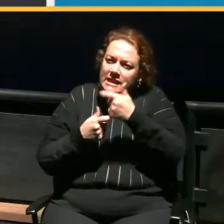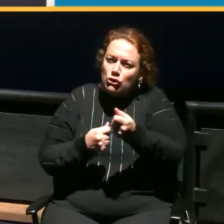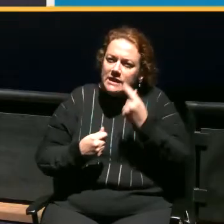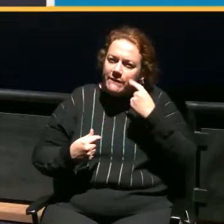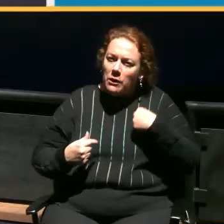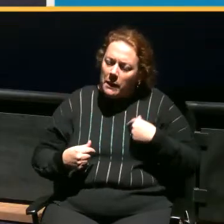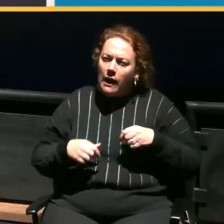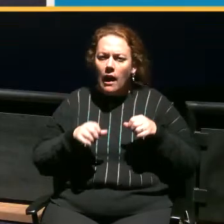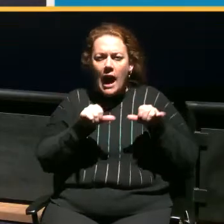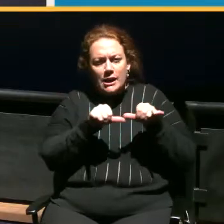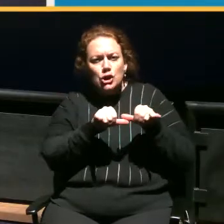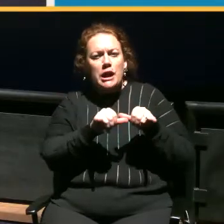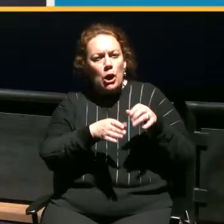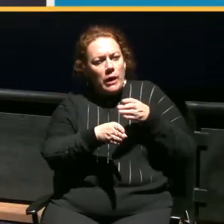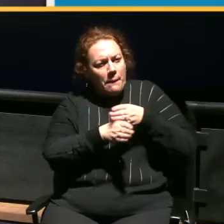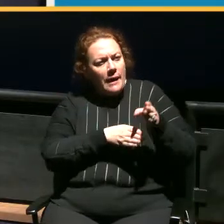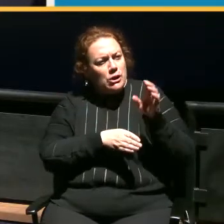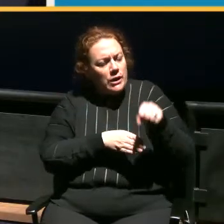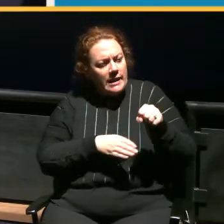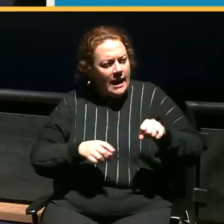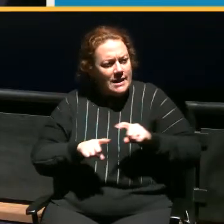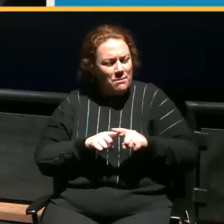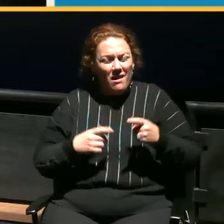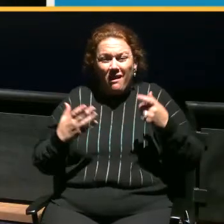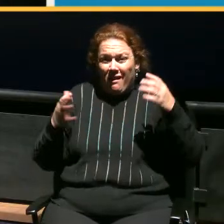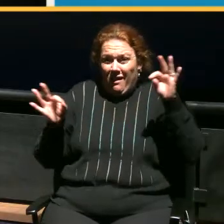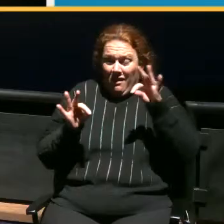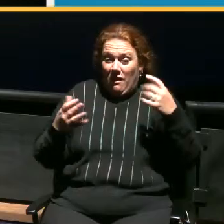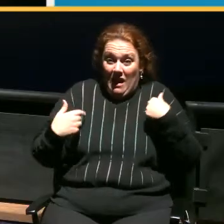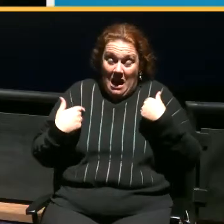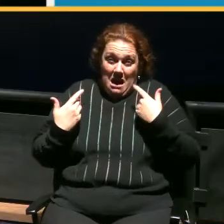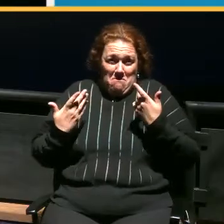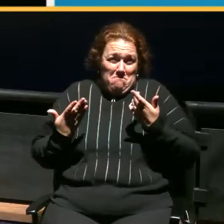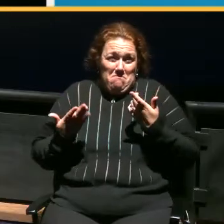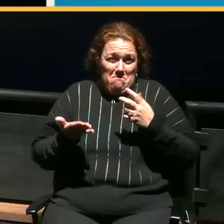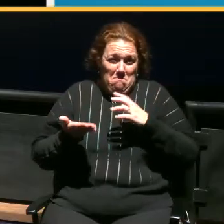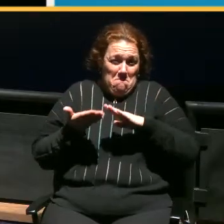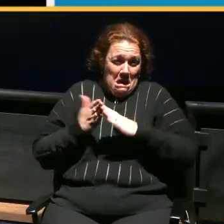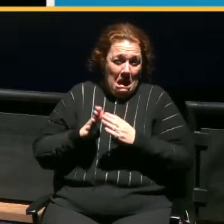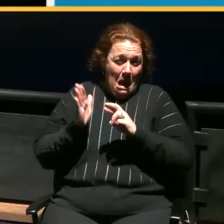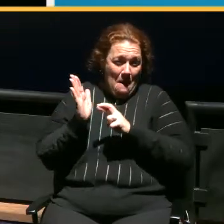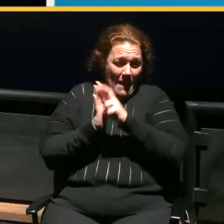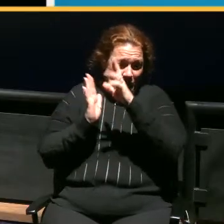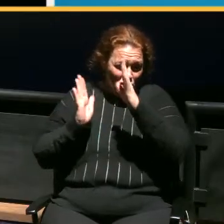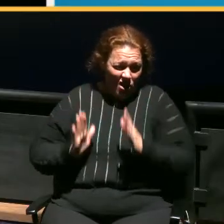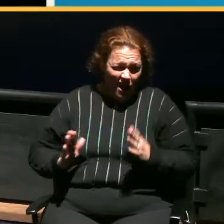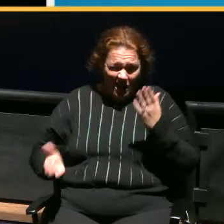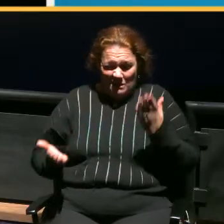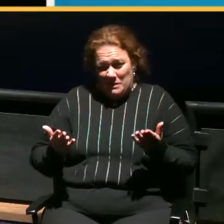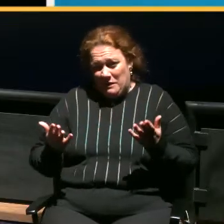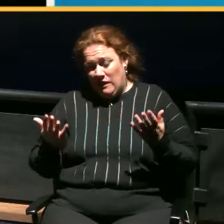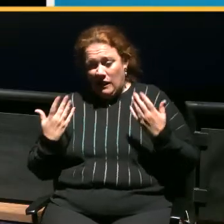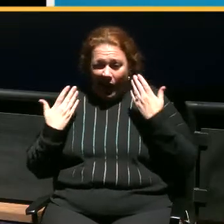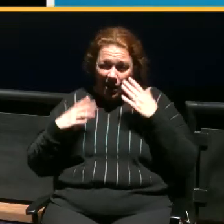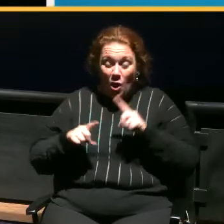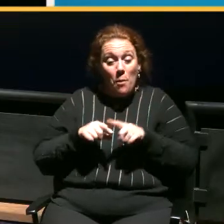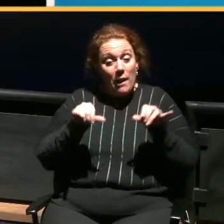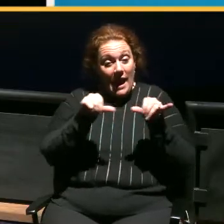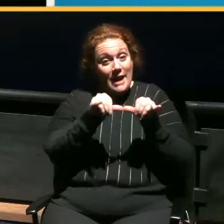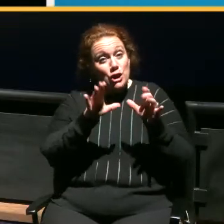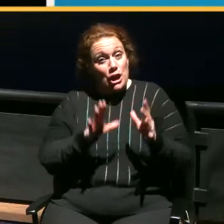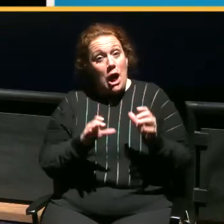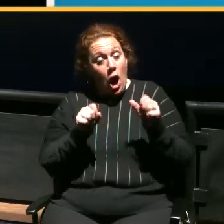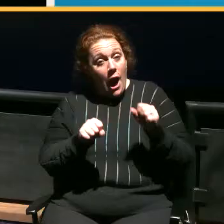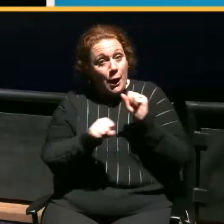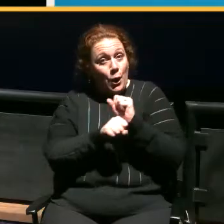space program. And I thought, well, who knows? I don't know if I can become an astronaut, but maybe I could, as an engineer, I could work in